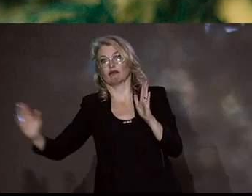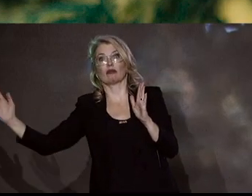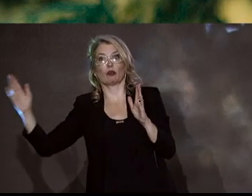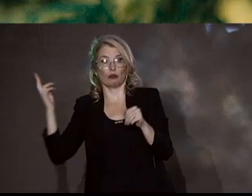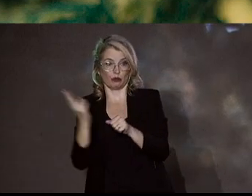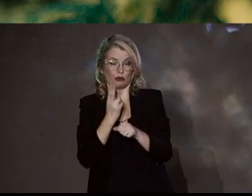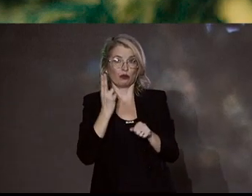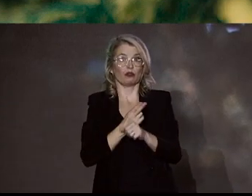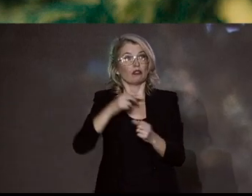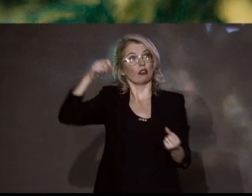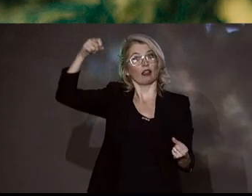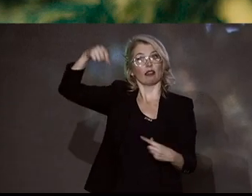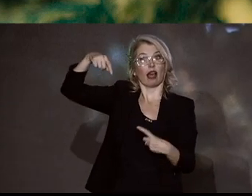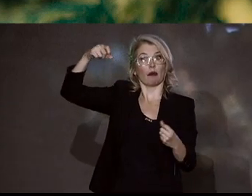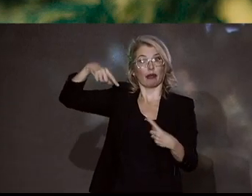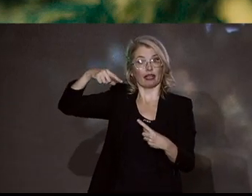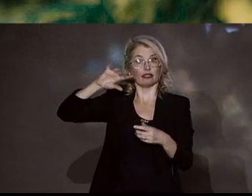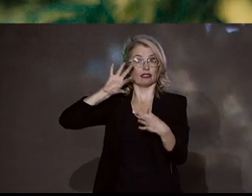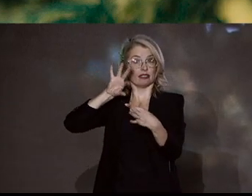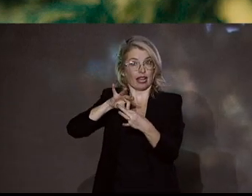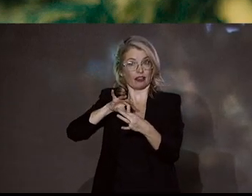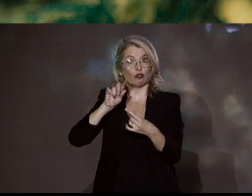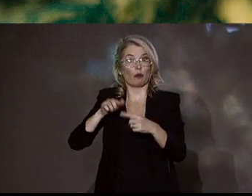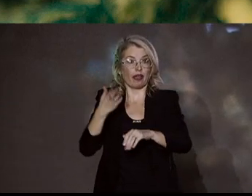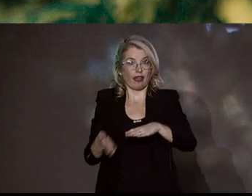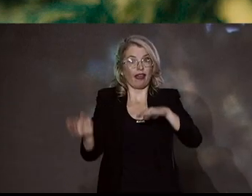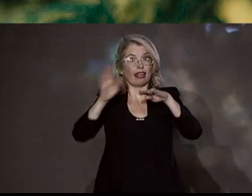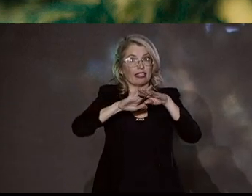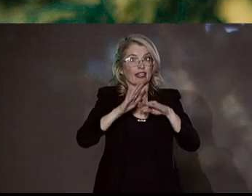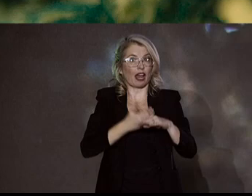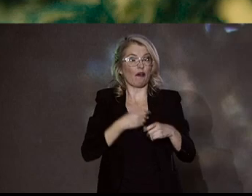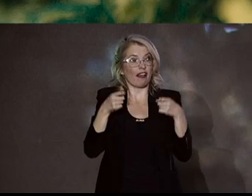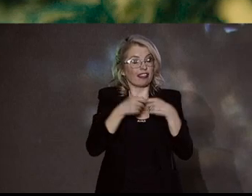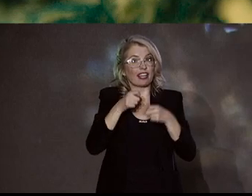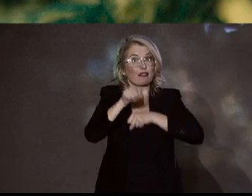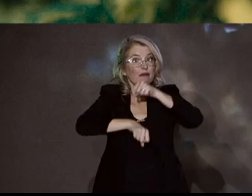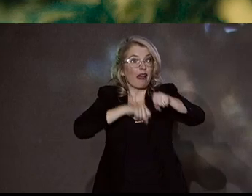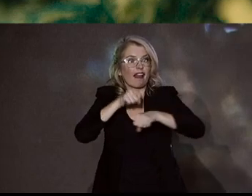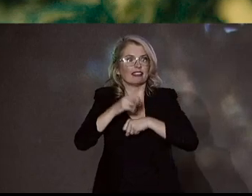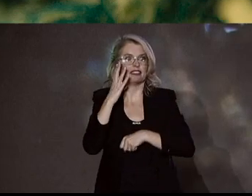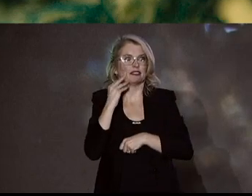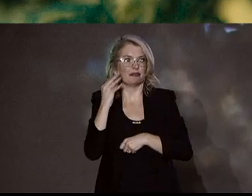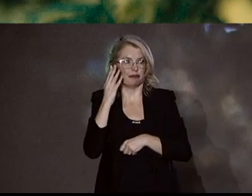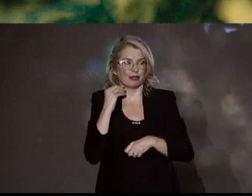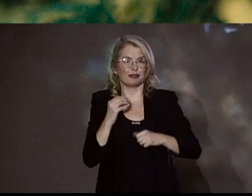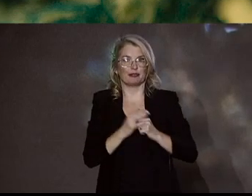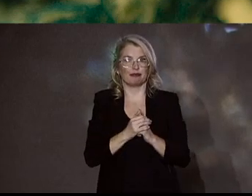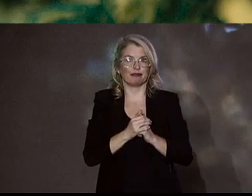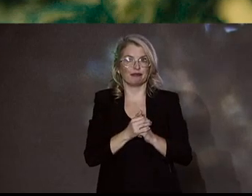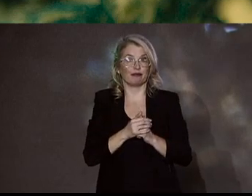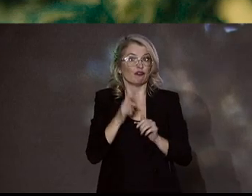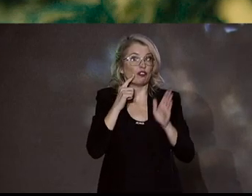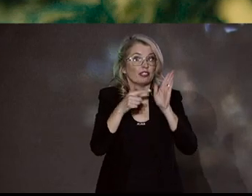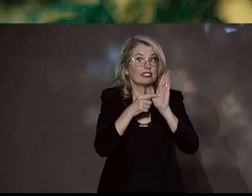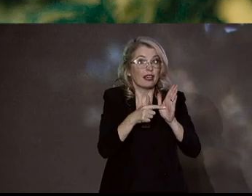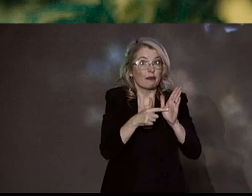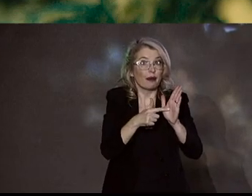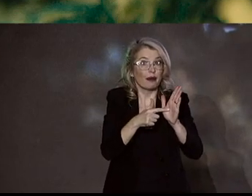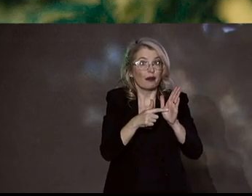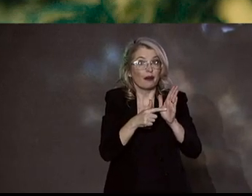are using cloud-based connectivity to enhance the electric biking experience. For